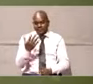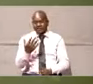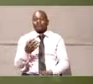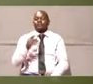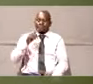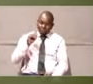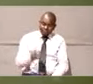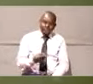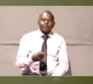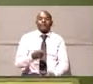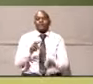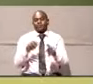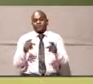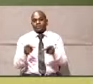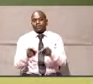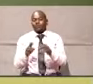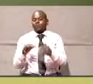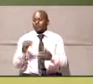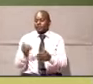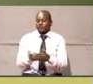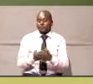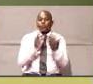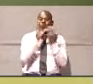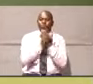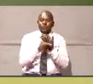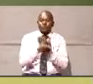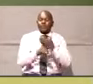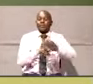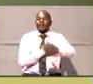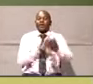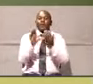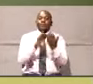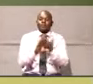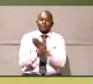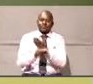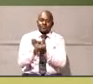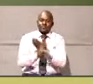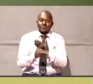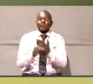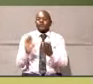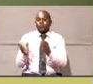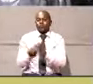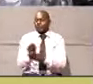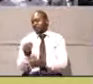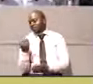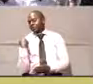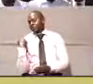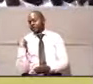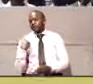polling stations. This is due to the new districts and sub-counties created recently.